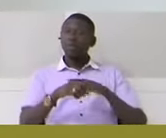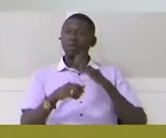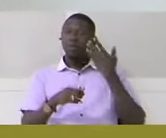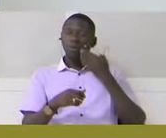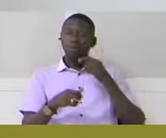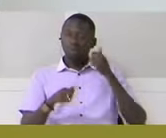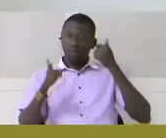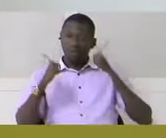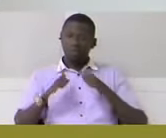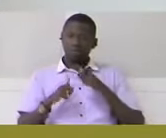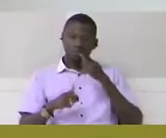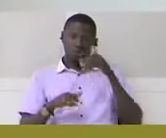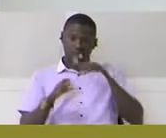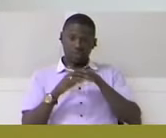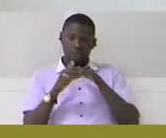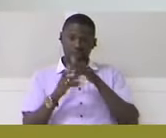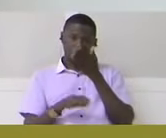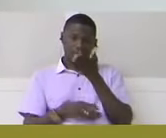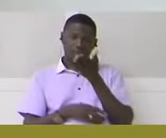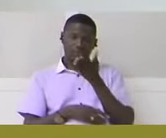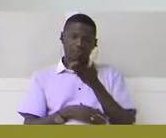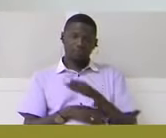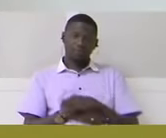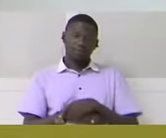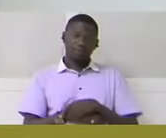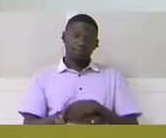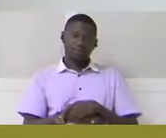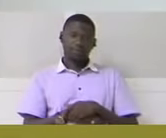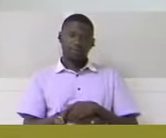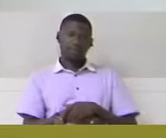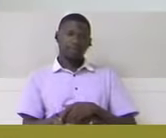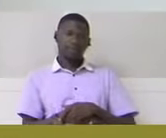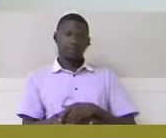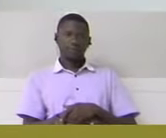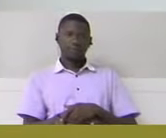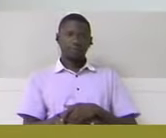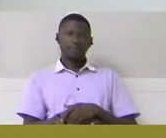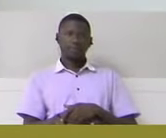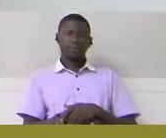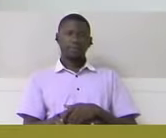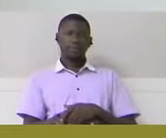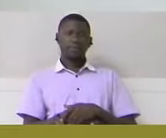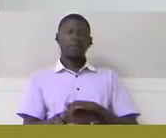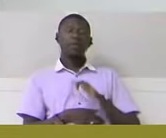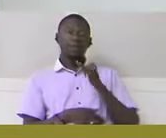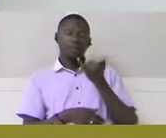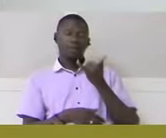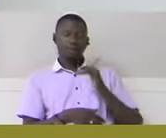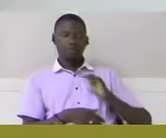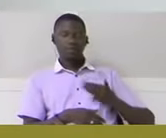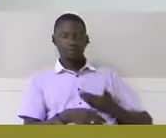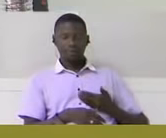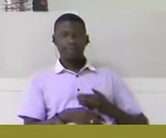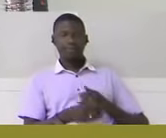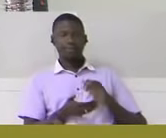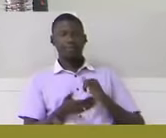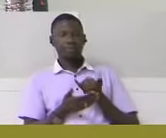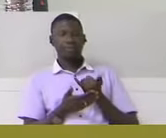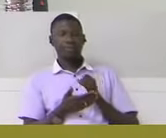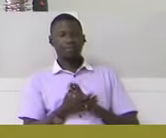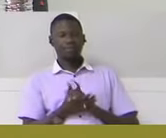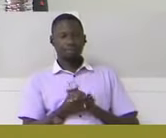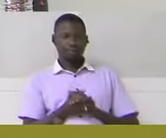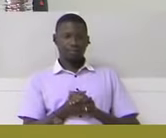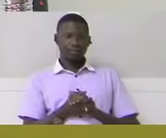silo doluto nabe tama silo kan ka biscuit lu fay ngamela dolukete nyalale. Yes ma. Hade. Looking